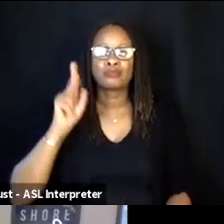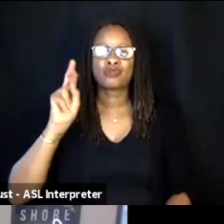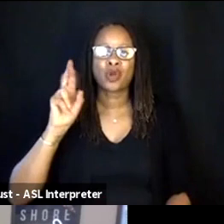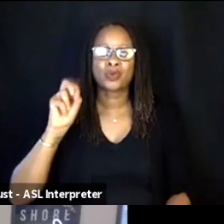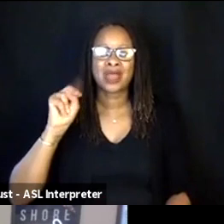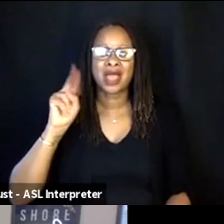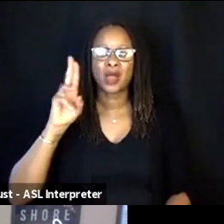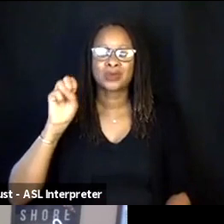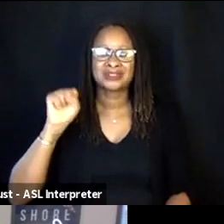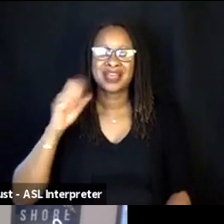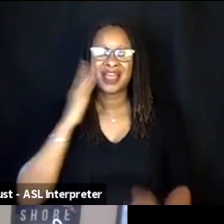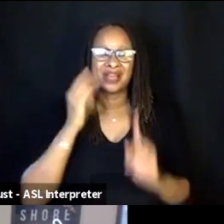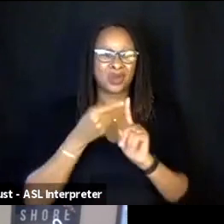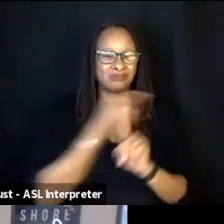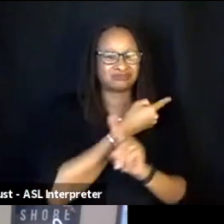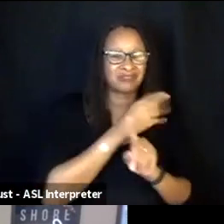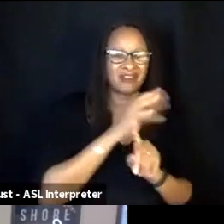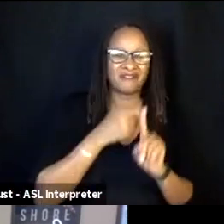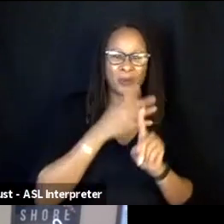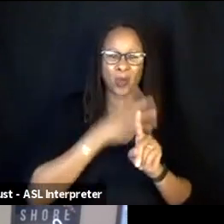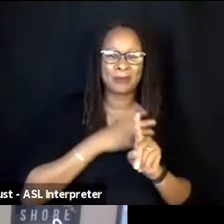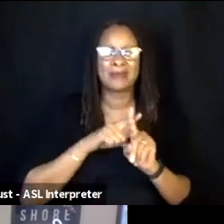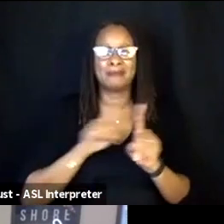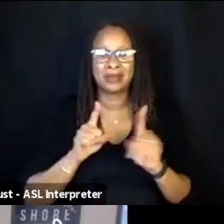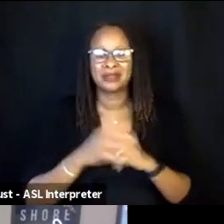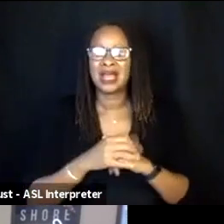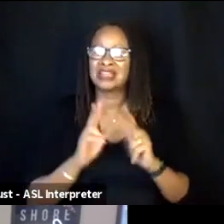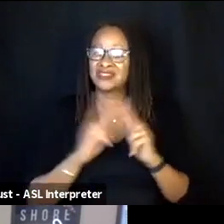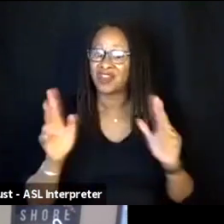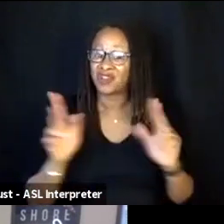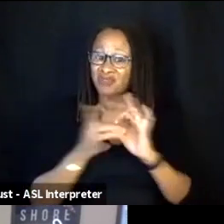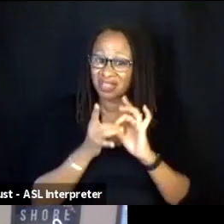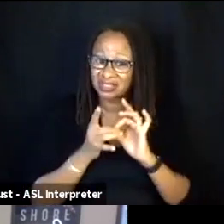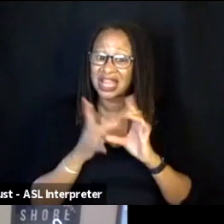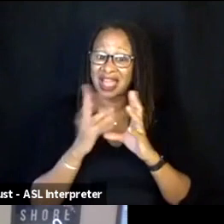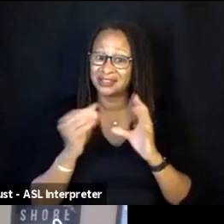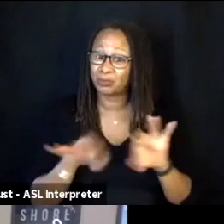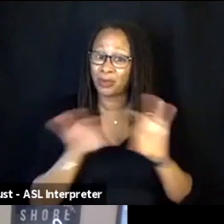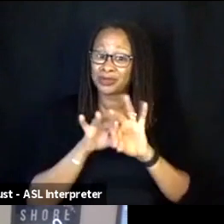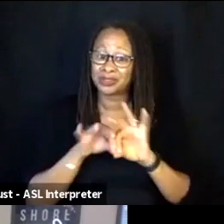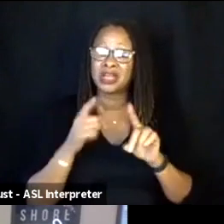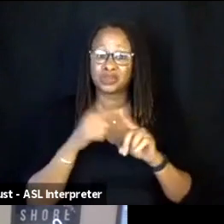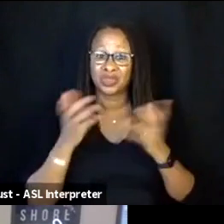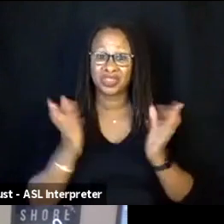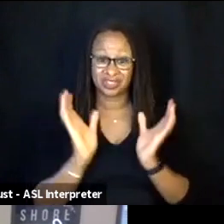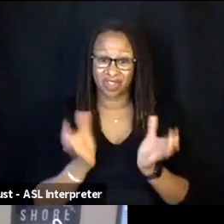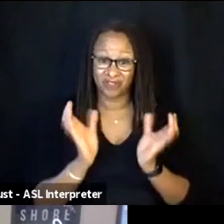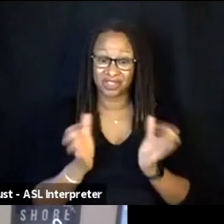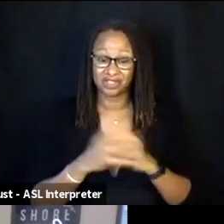little off of the topic of women, but it's very relevant and important to this